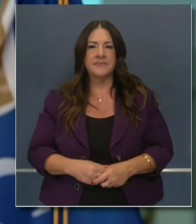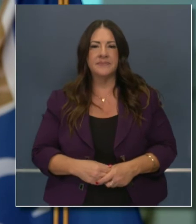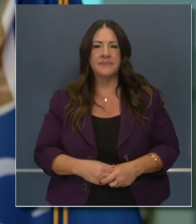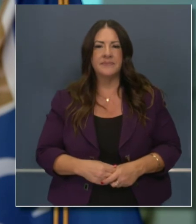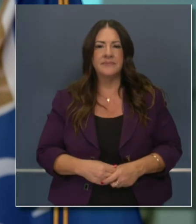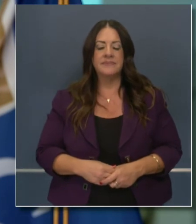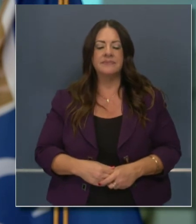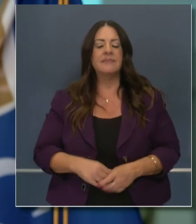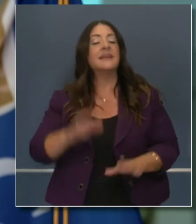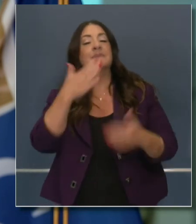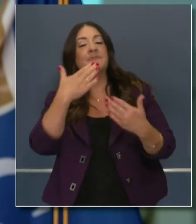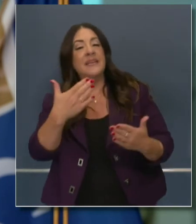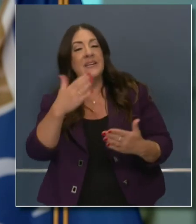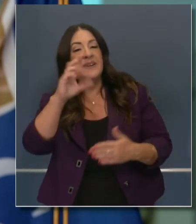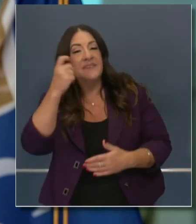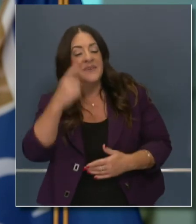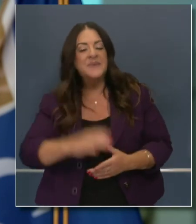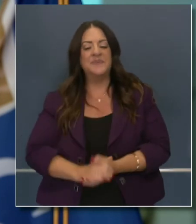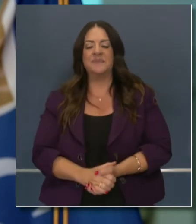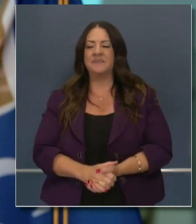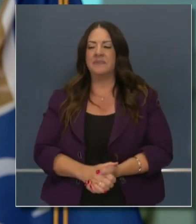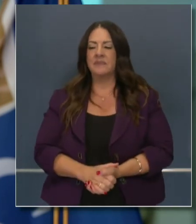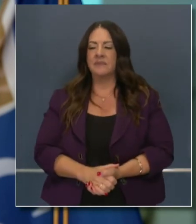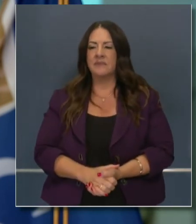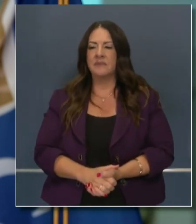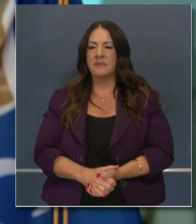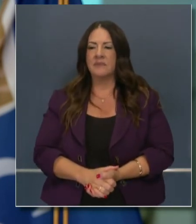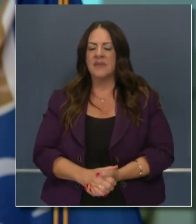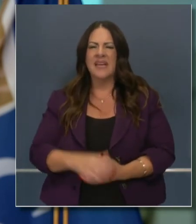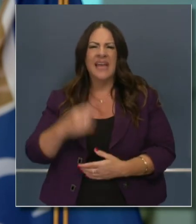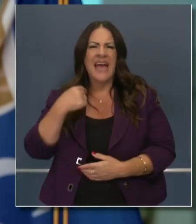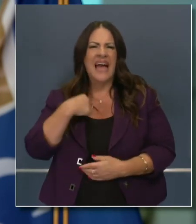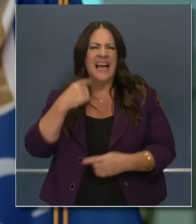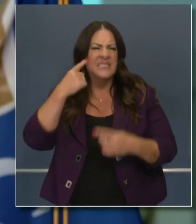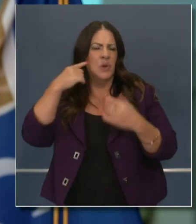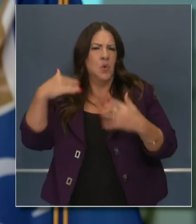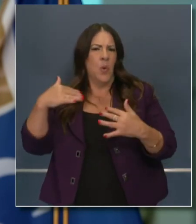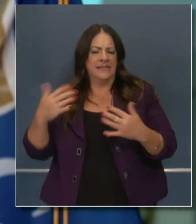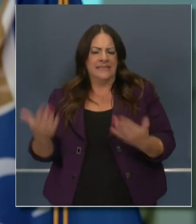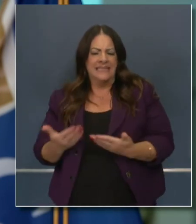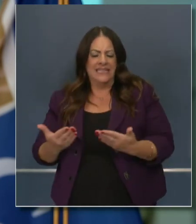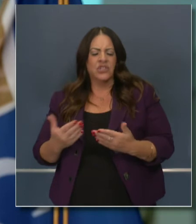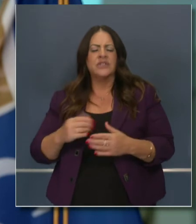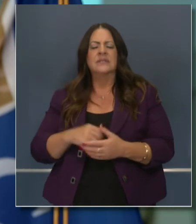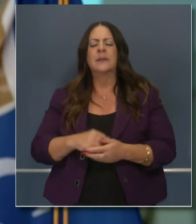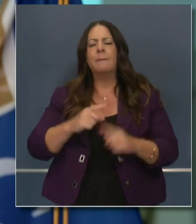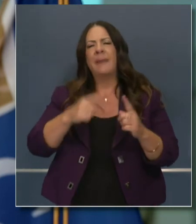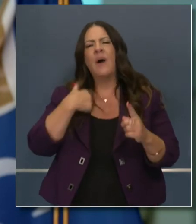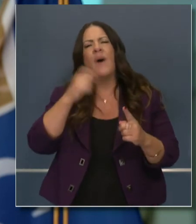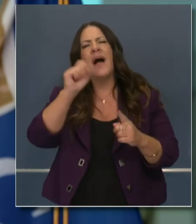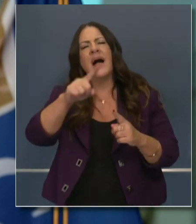Thank you, Governor. I'm sorry if there's a little bit of background noise. I just wanted to ask you sort of a bigger